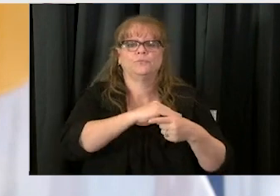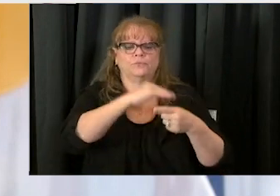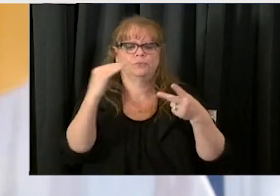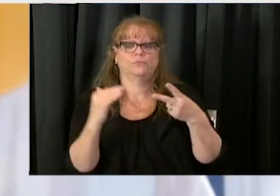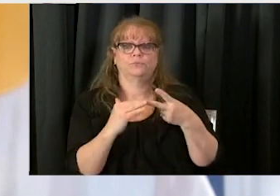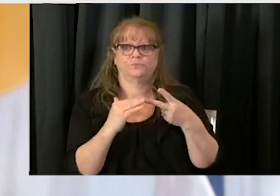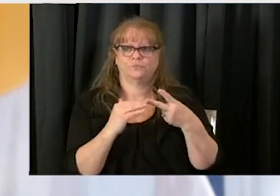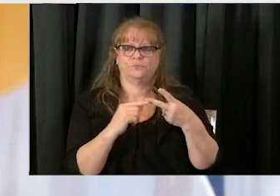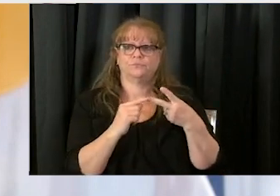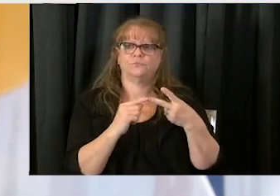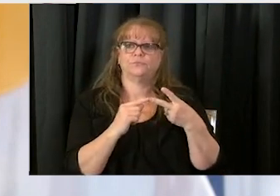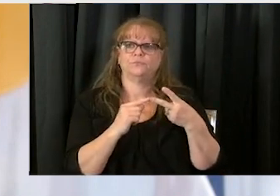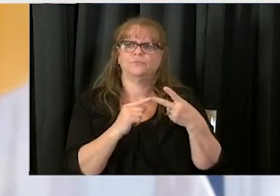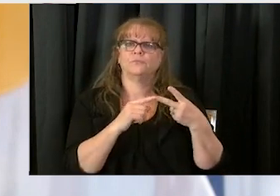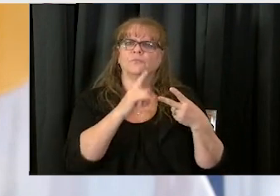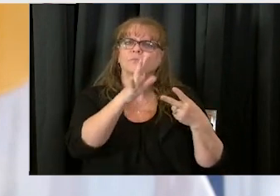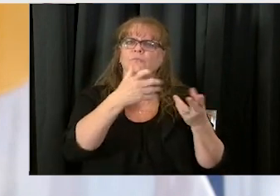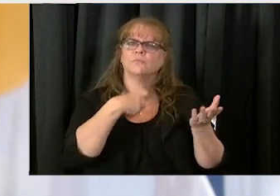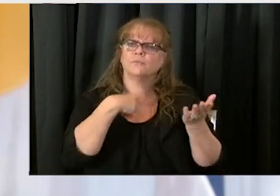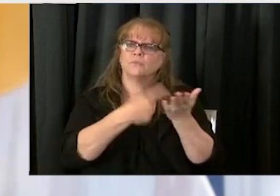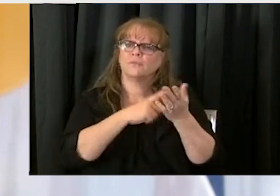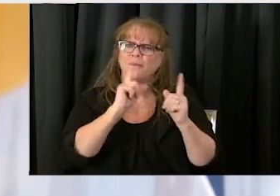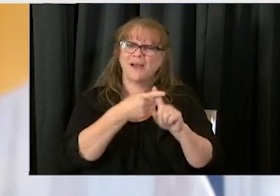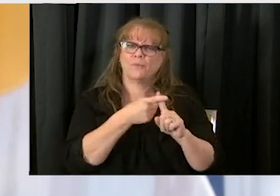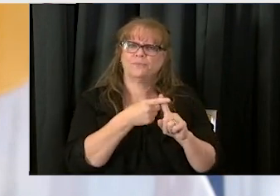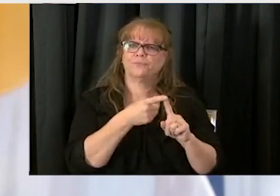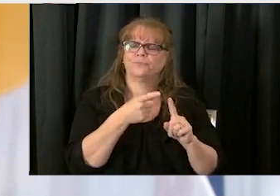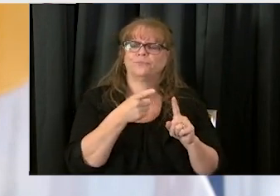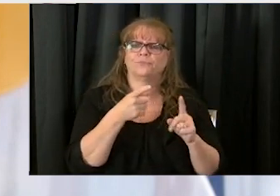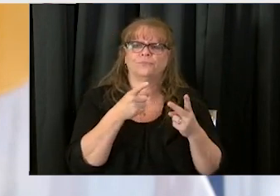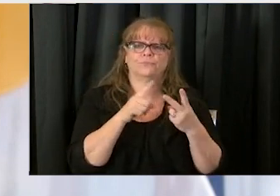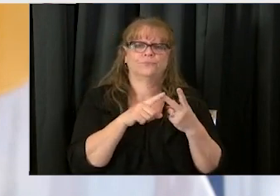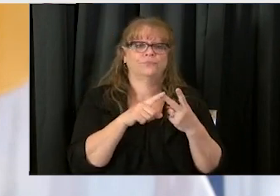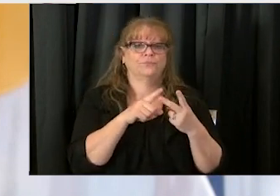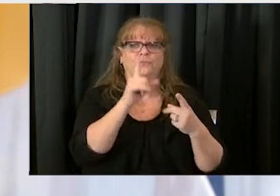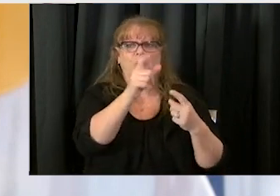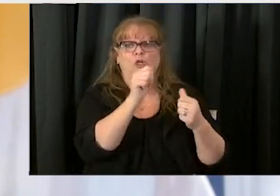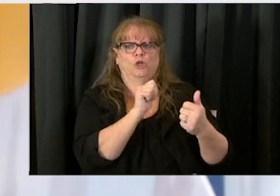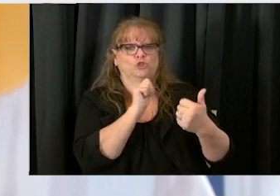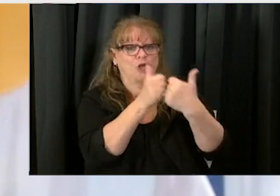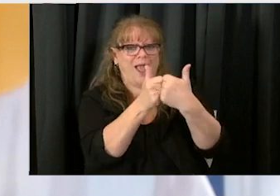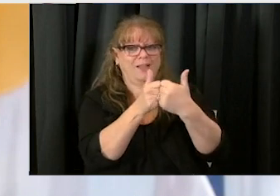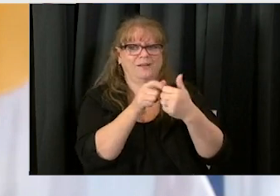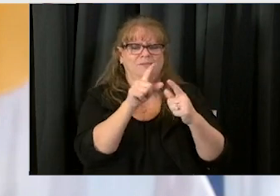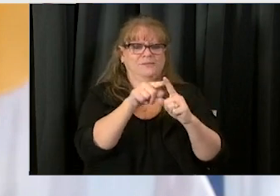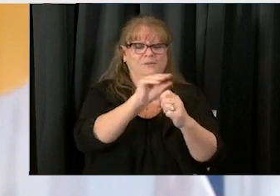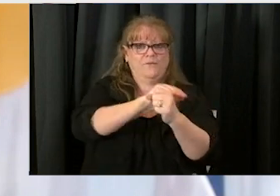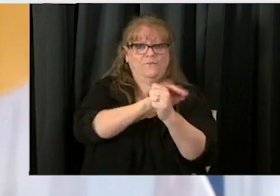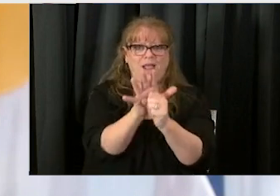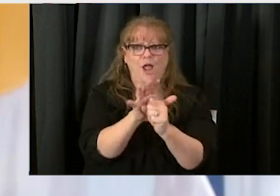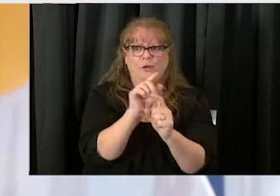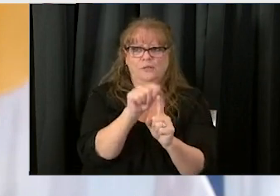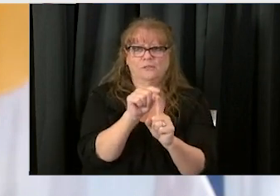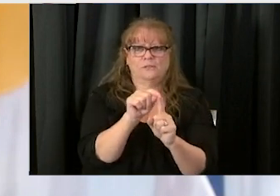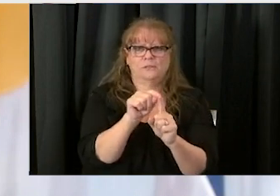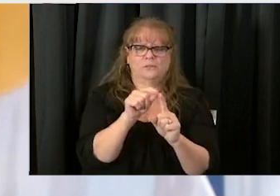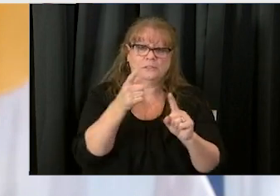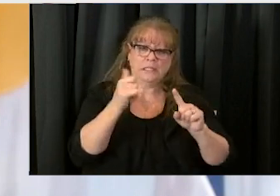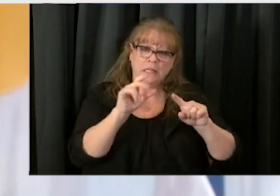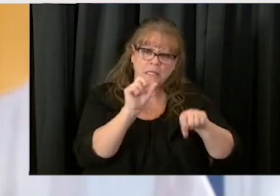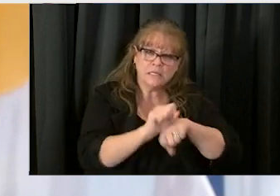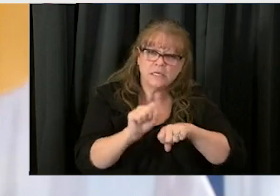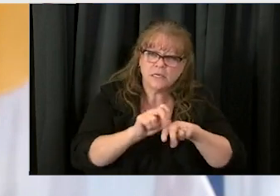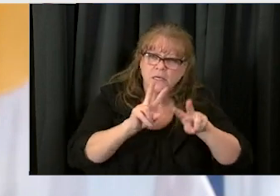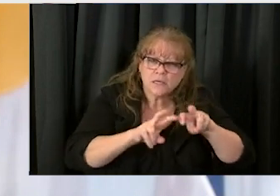you're speaking about, the move from red to orange as one of regional cohesion. So why the shift? And in light